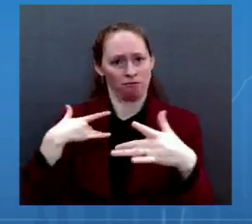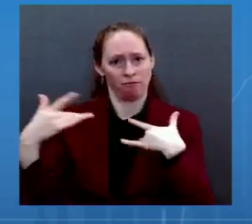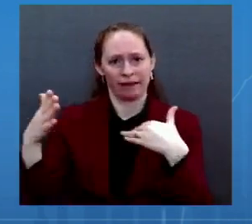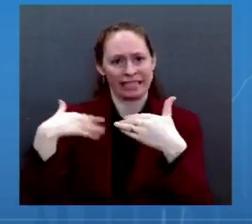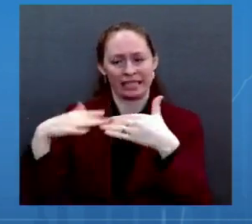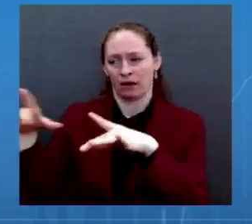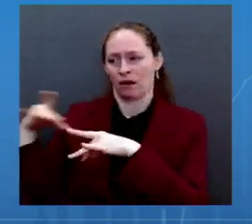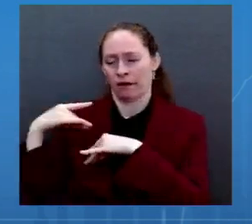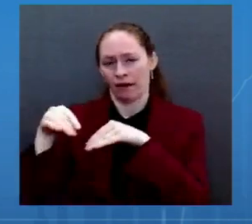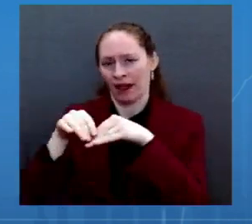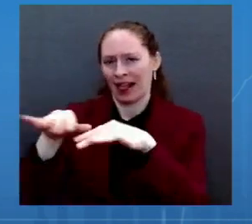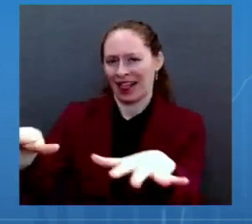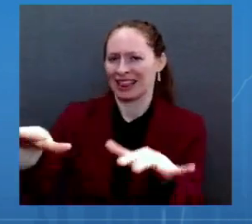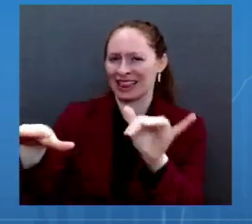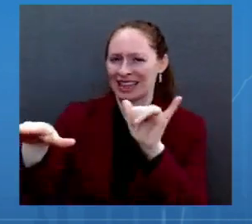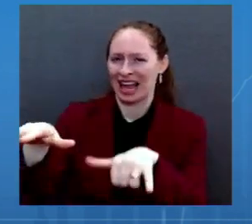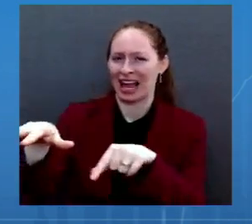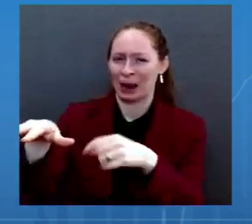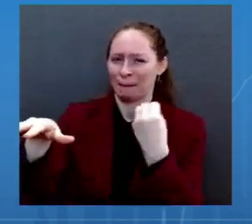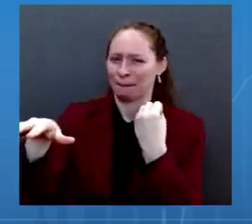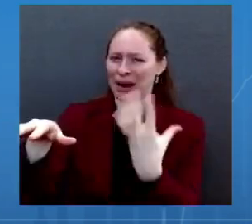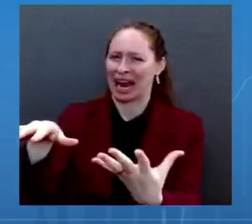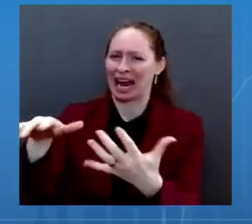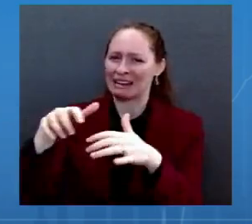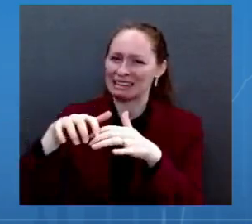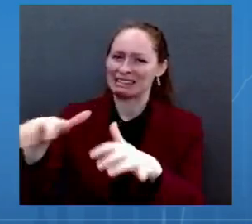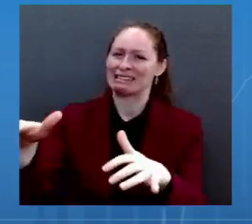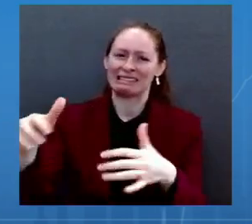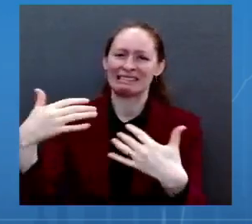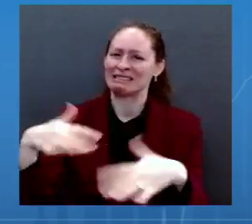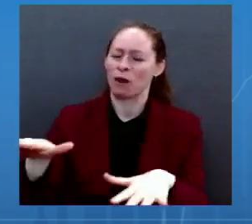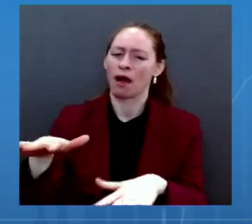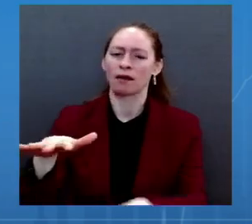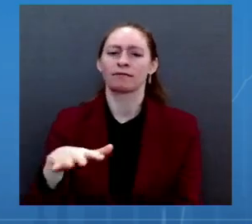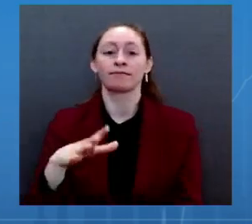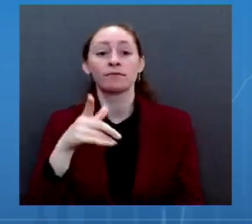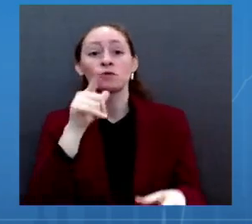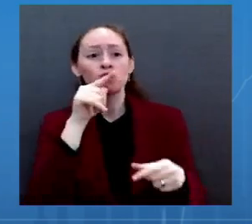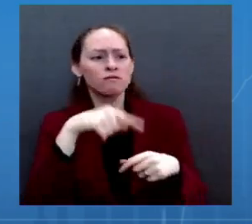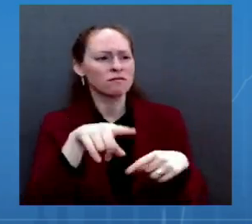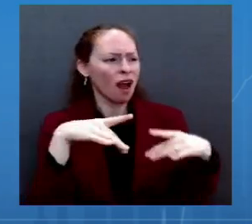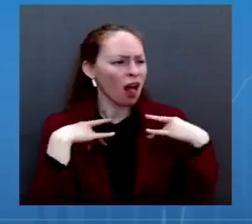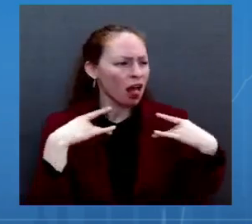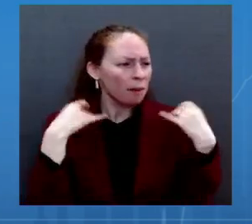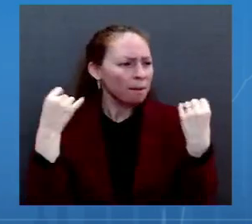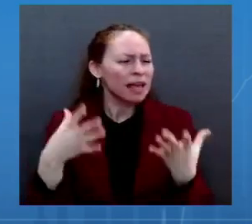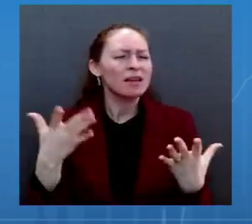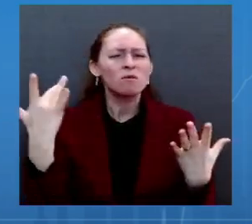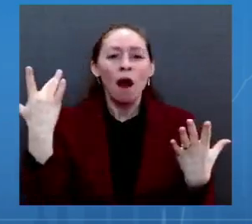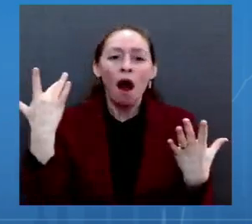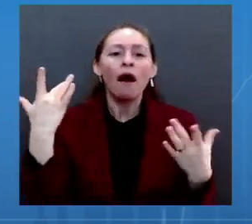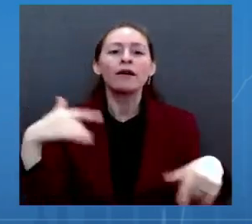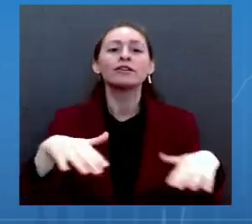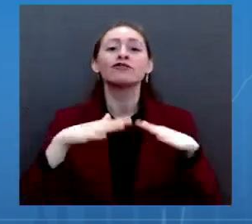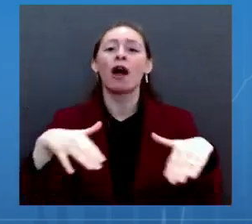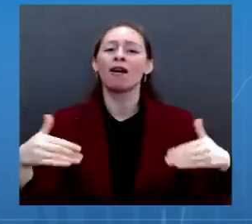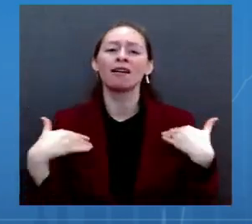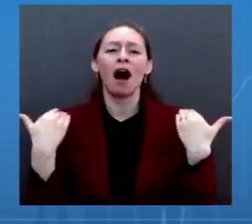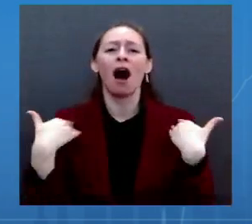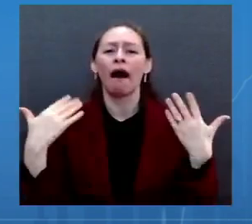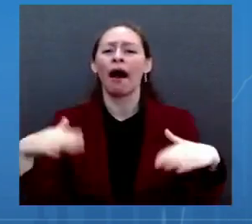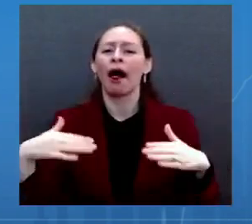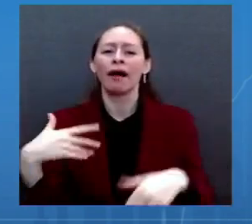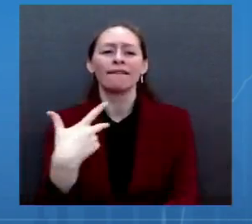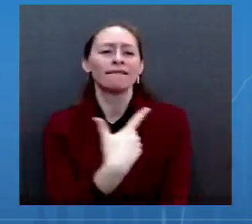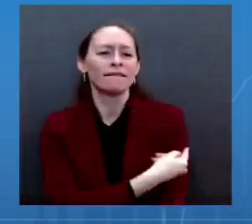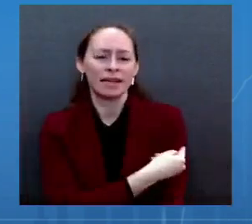just to refresh your memory, the Pfizer-BioNTech is now authorized and recommended for children from 5 to 17.